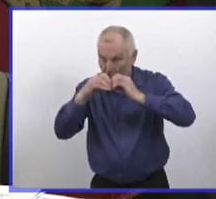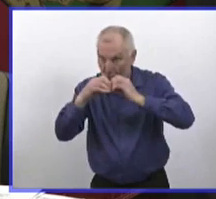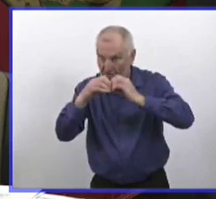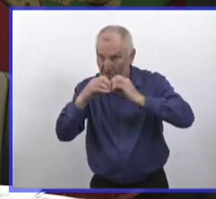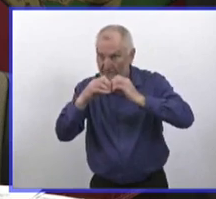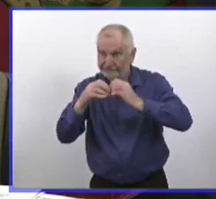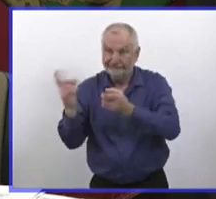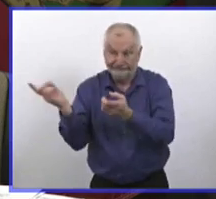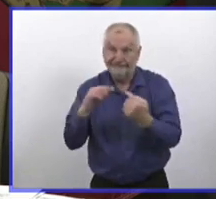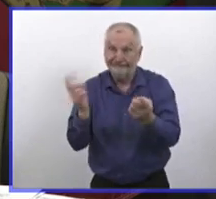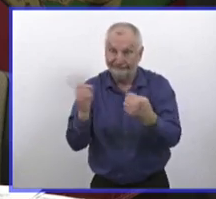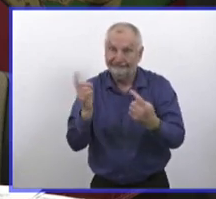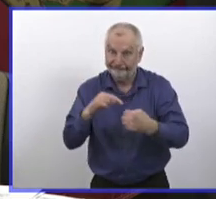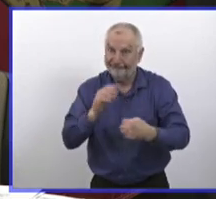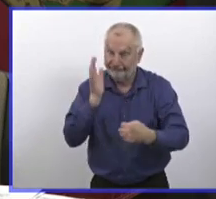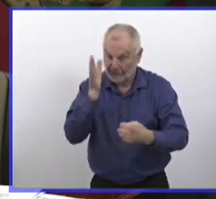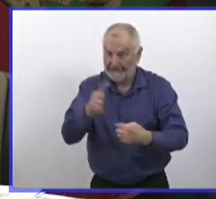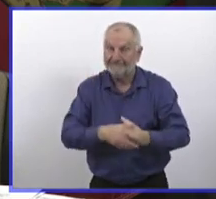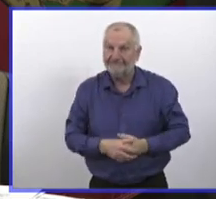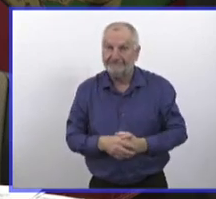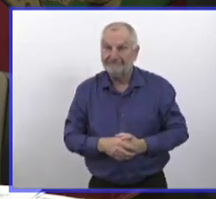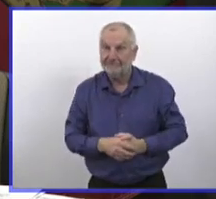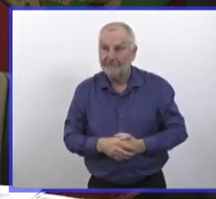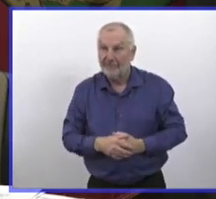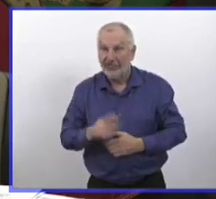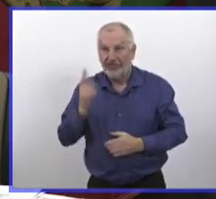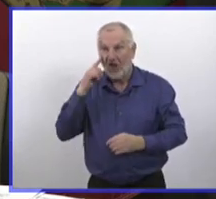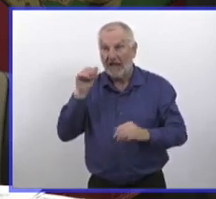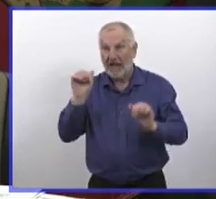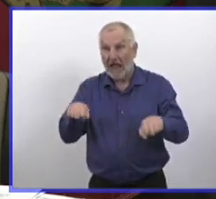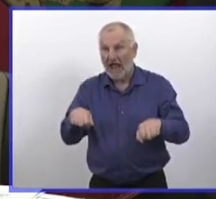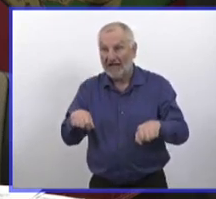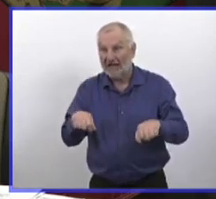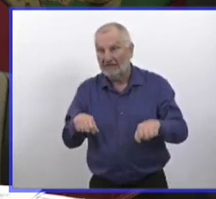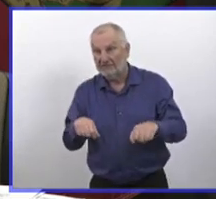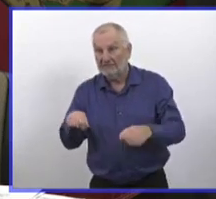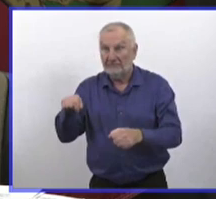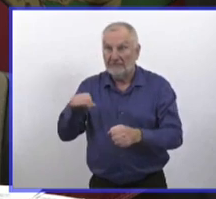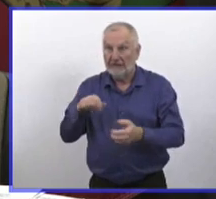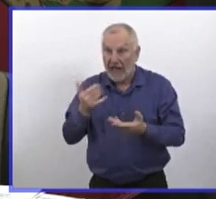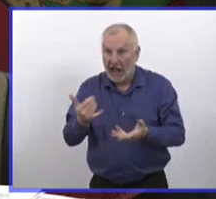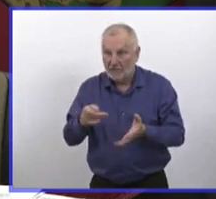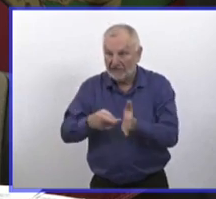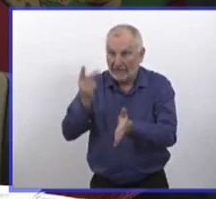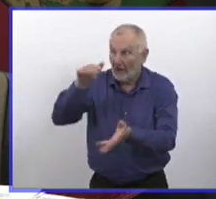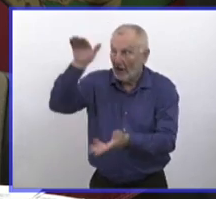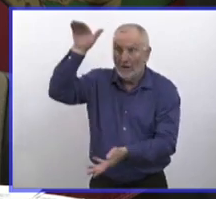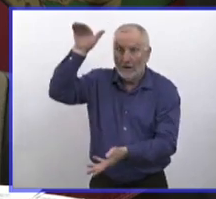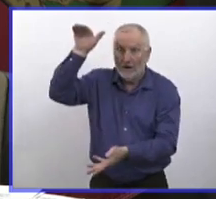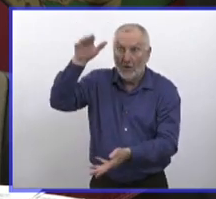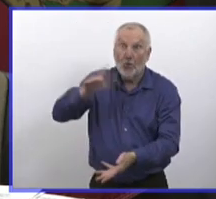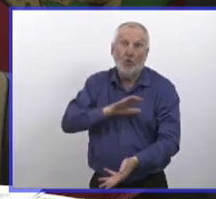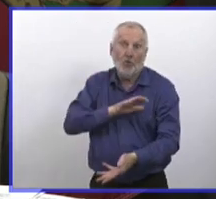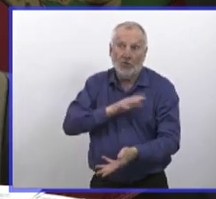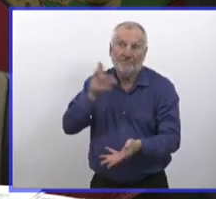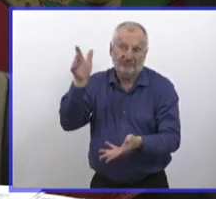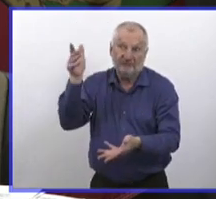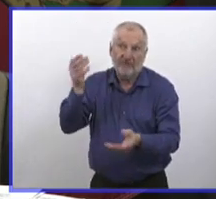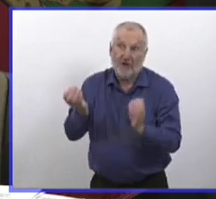out more, almost double than we were expecting, and the system is ready and is doing that. I should add that there is